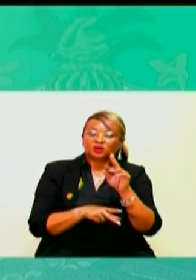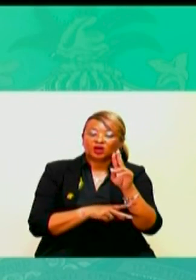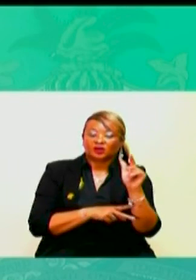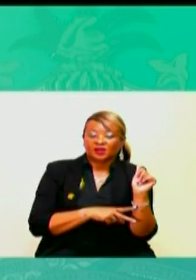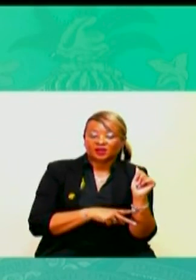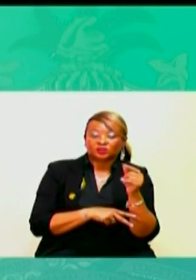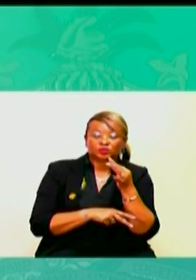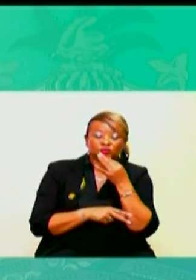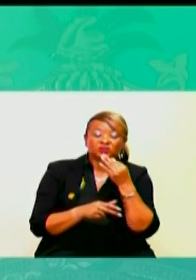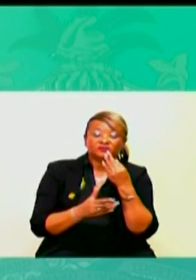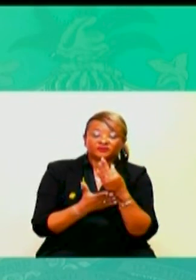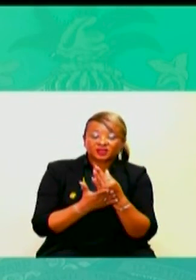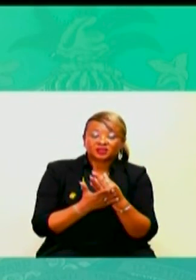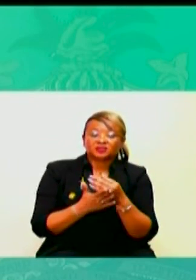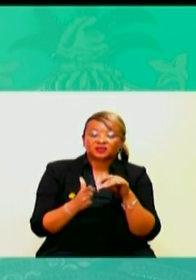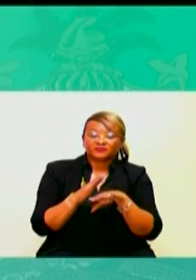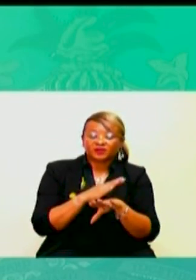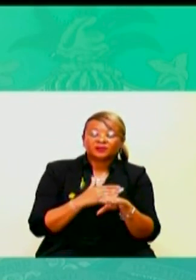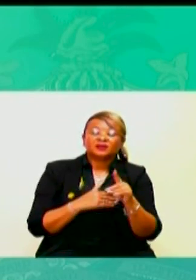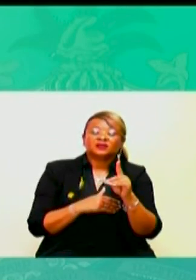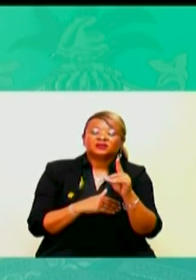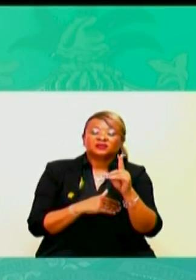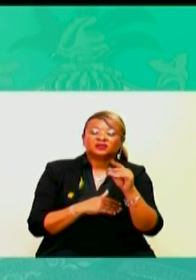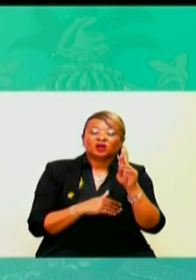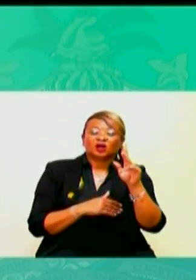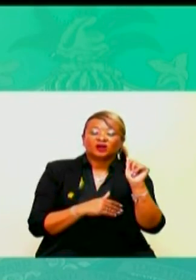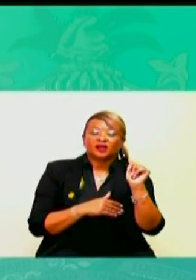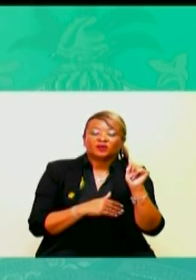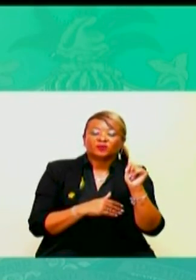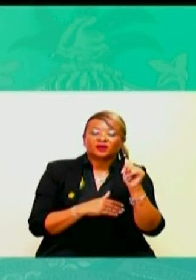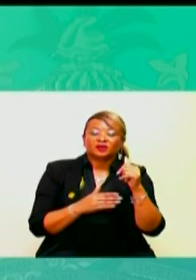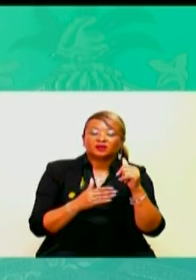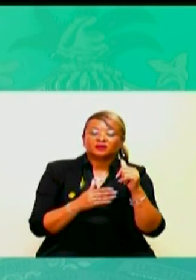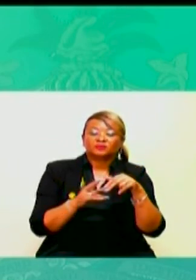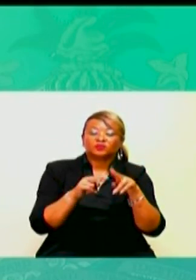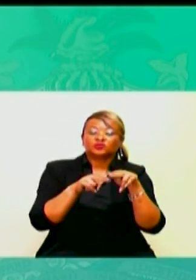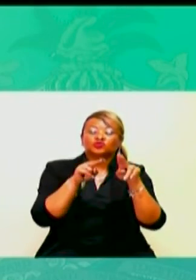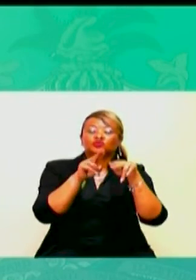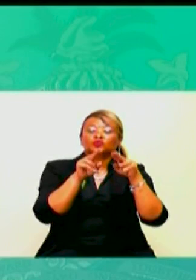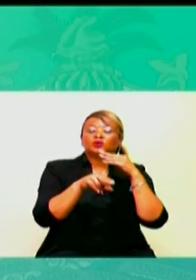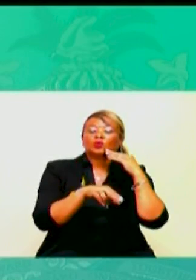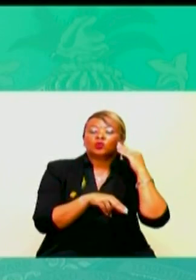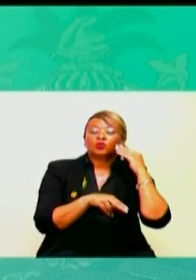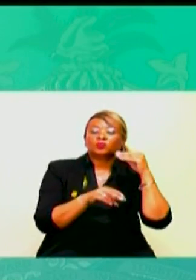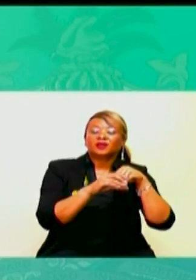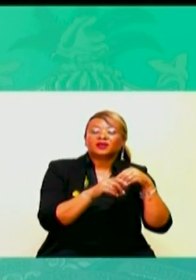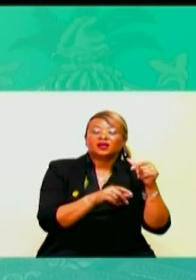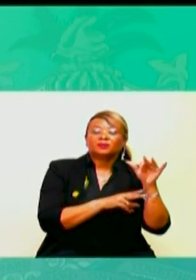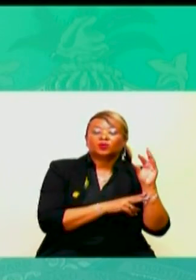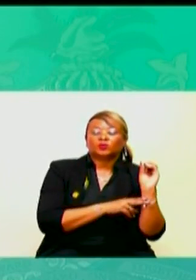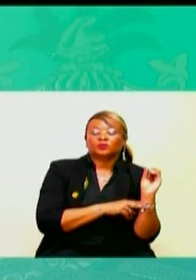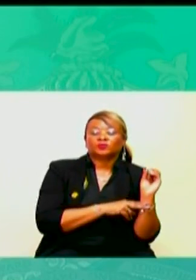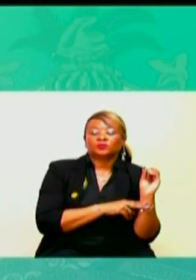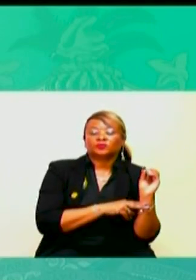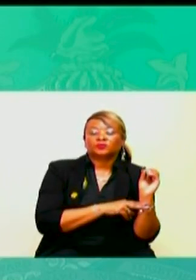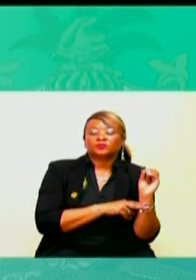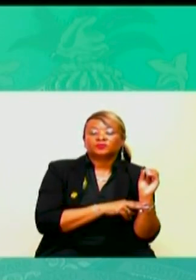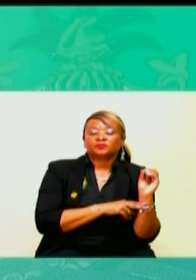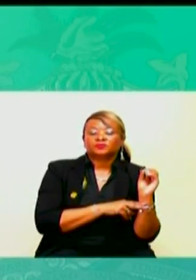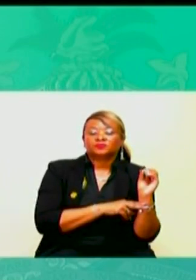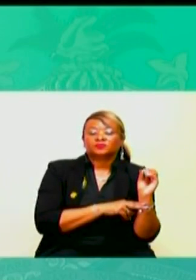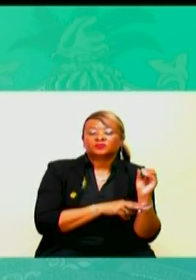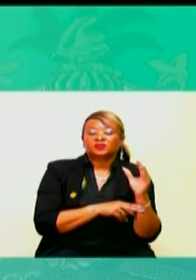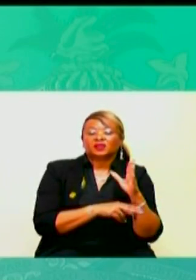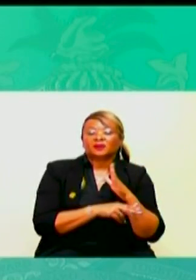as funding is available, the DRA will begin constructing homes in Abaco. Madam Speaker, in